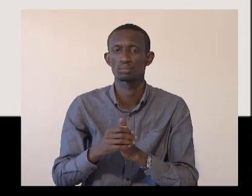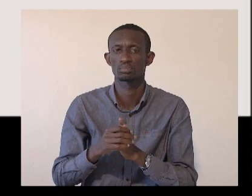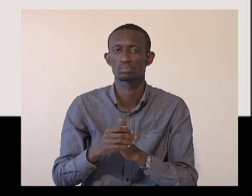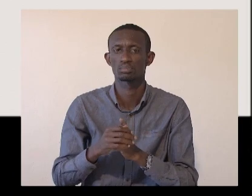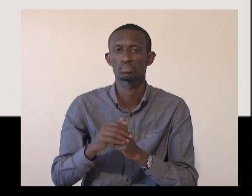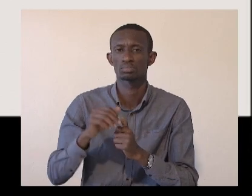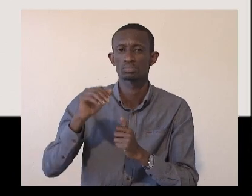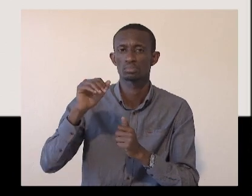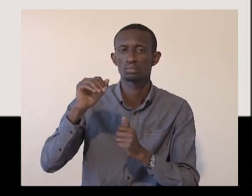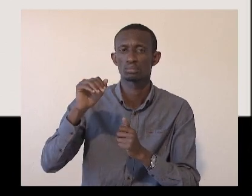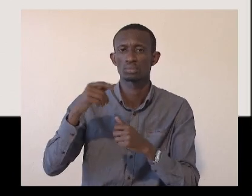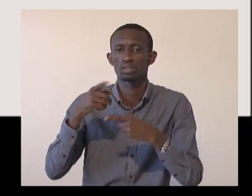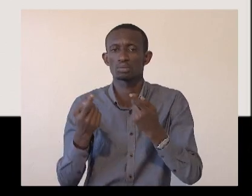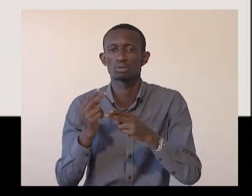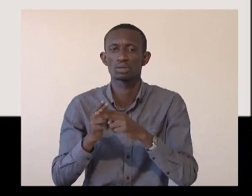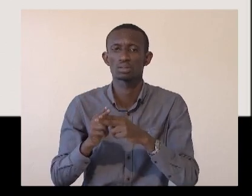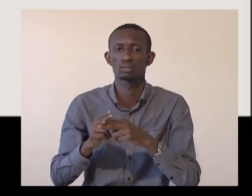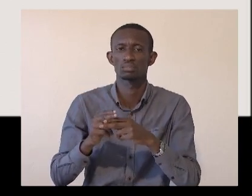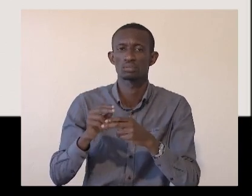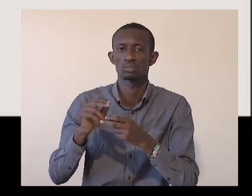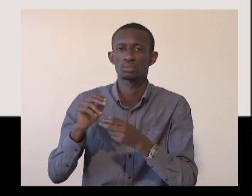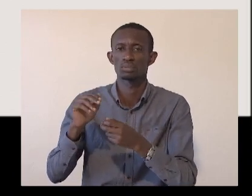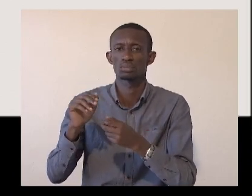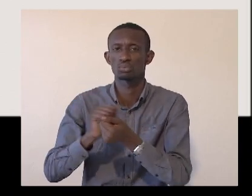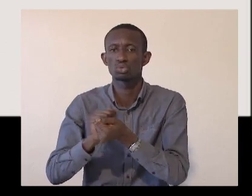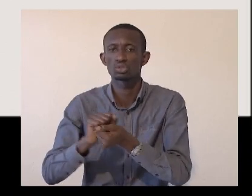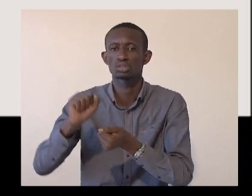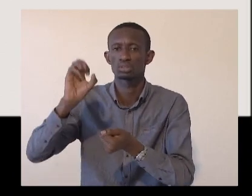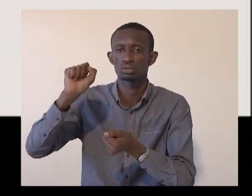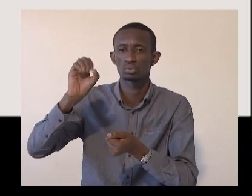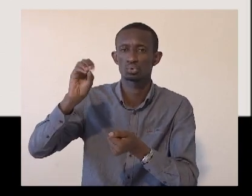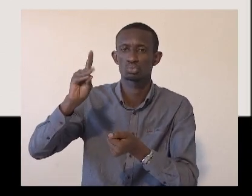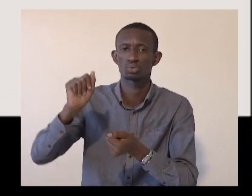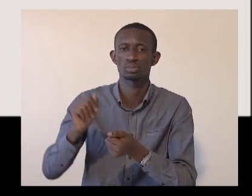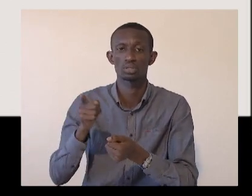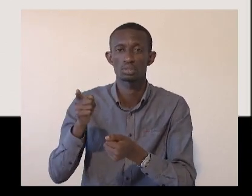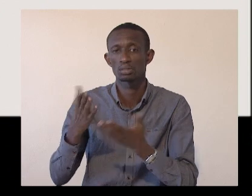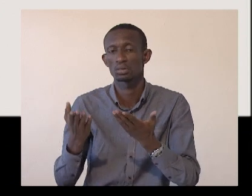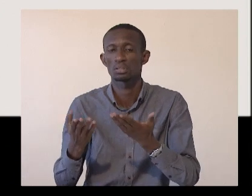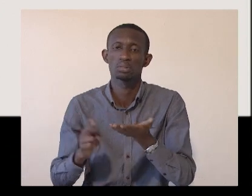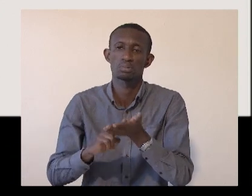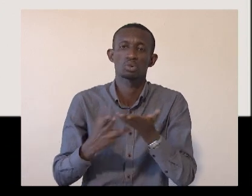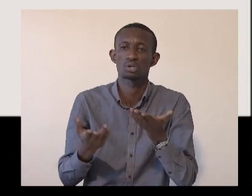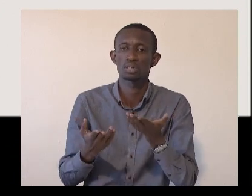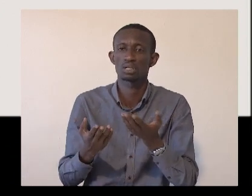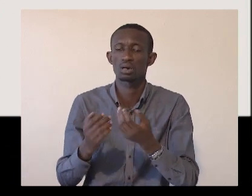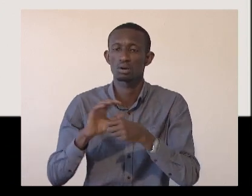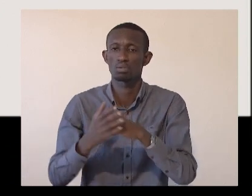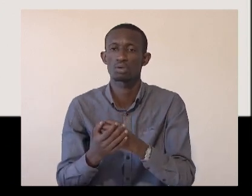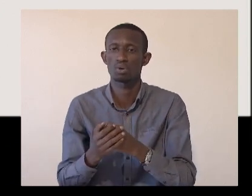is commonly called washing soda. It can be used in the manufacture of glass, in